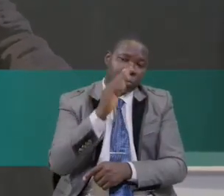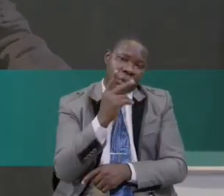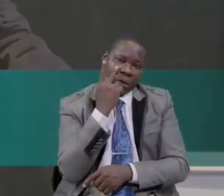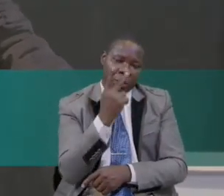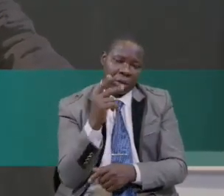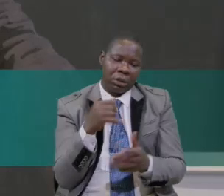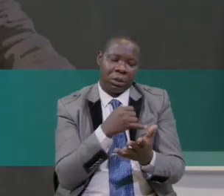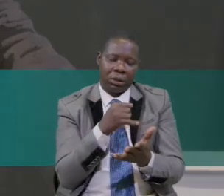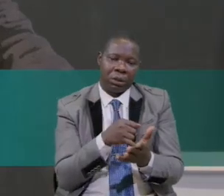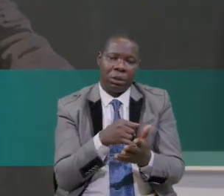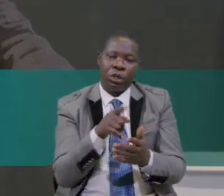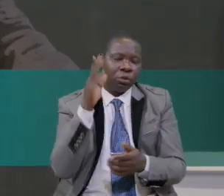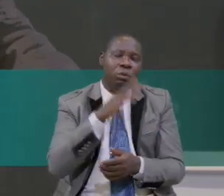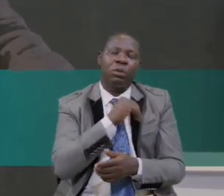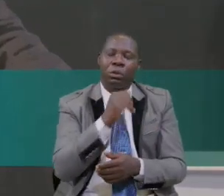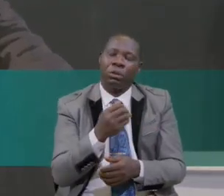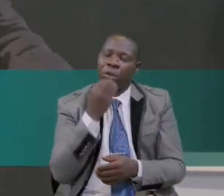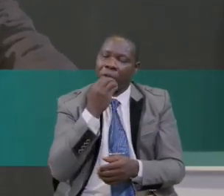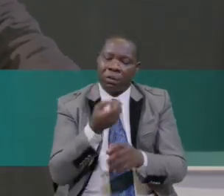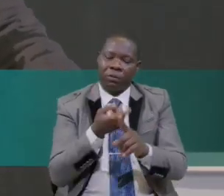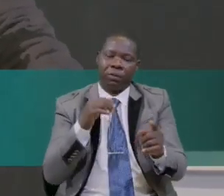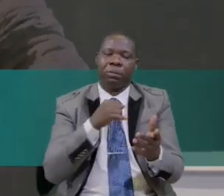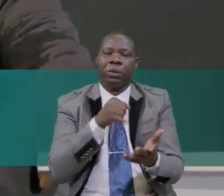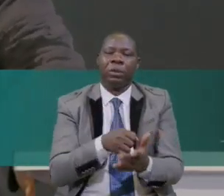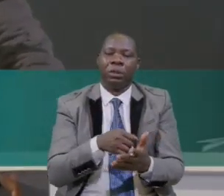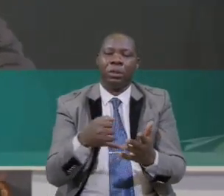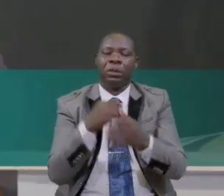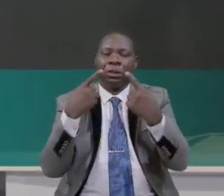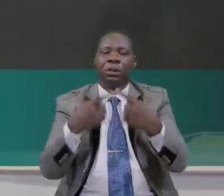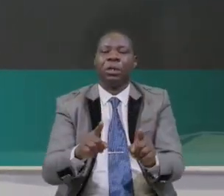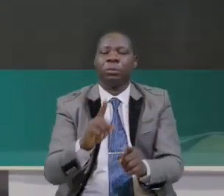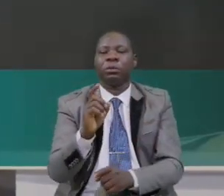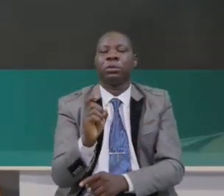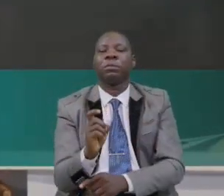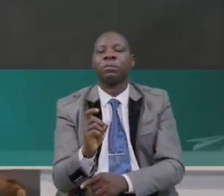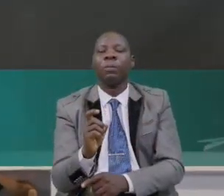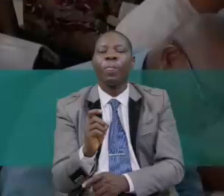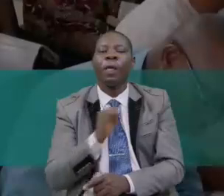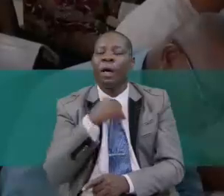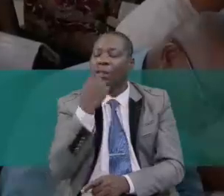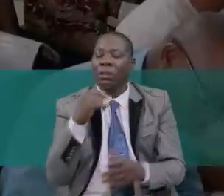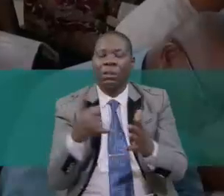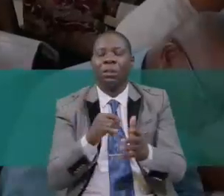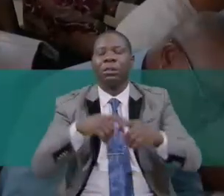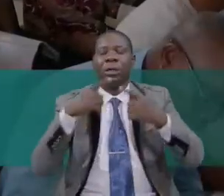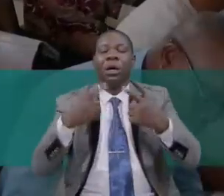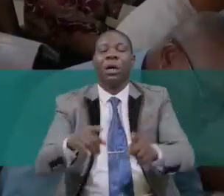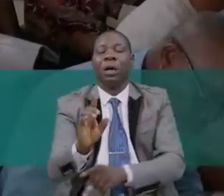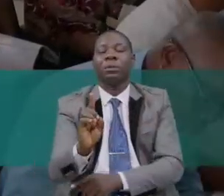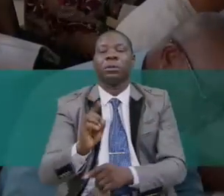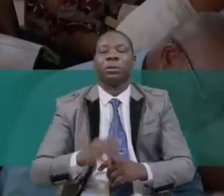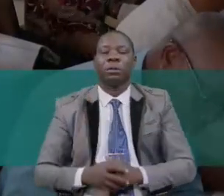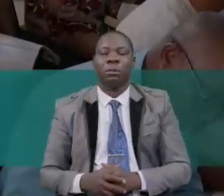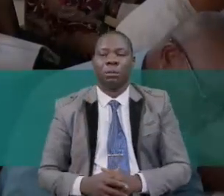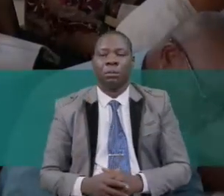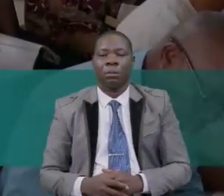not taste of it. It happened. I said it happened. Feeding